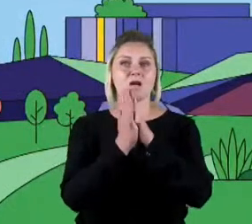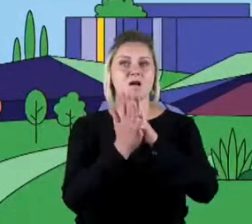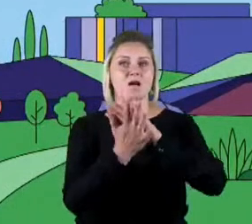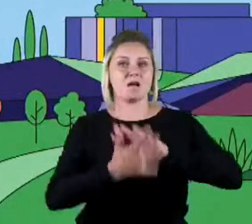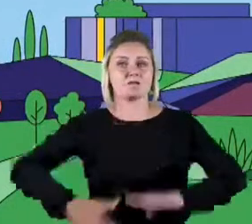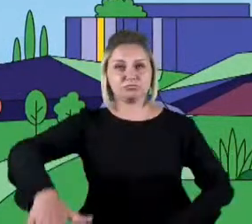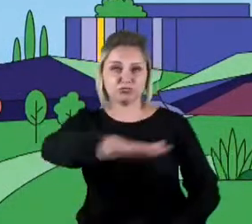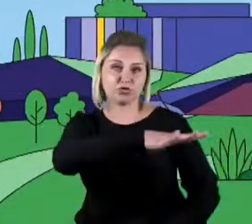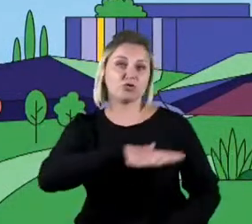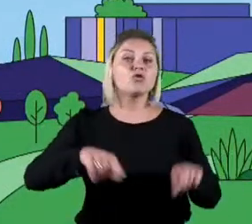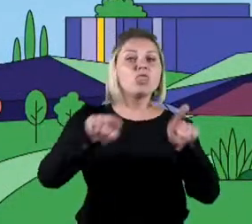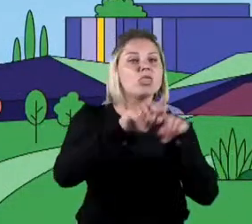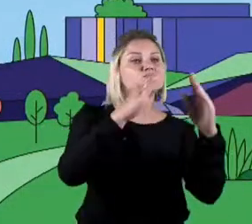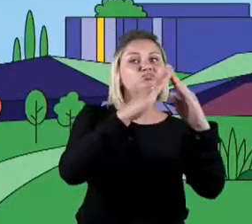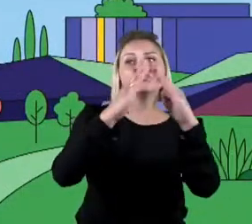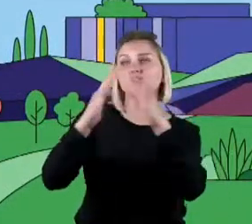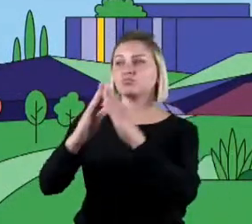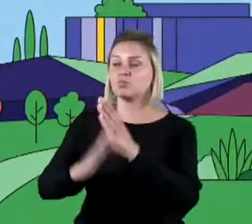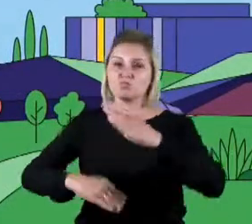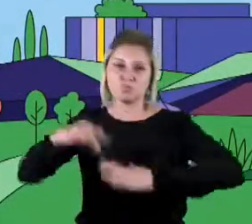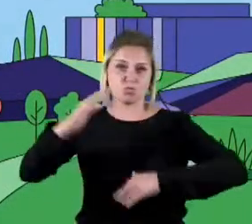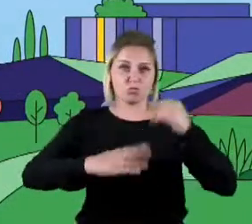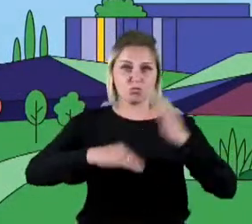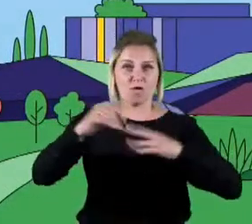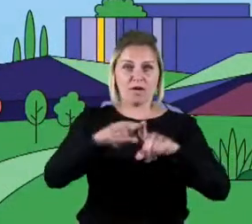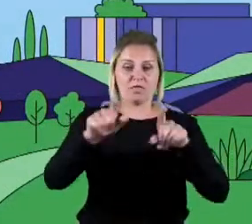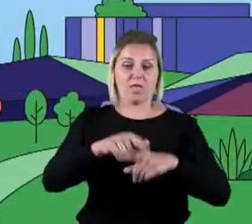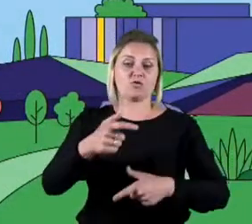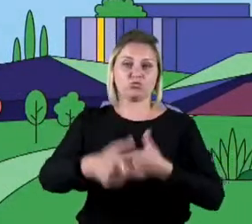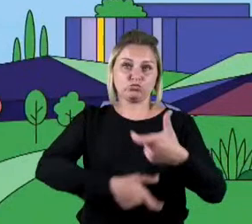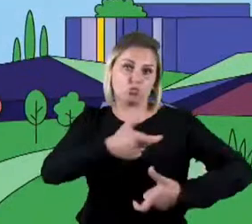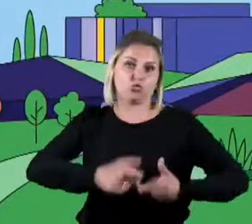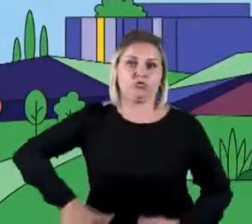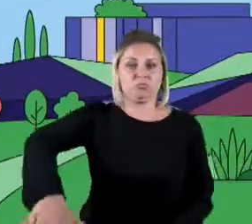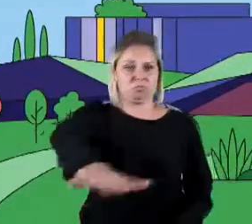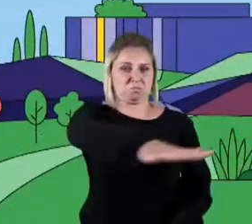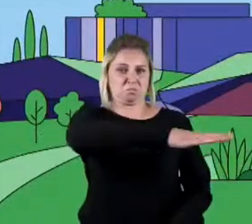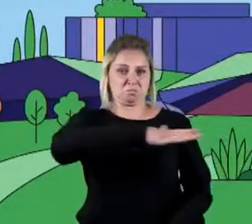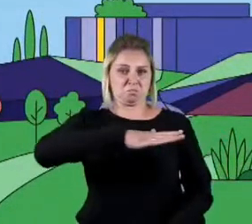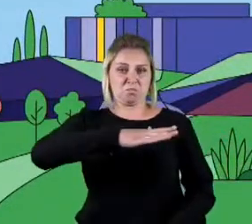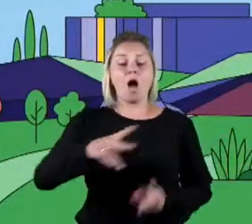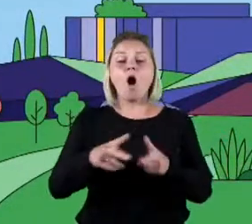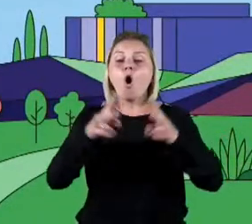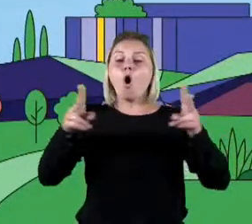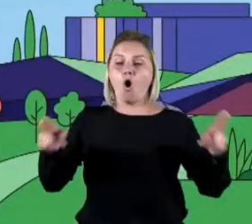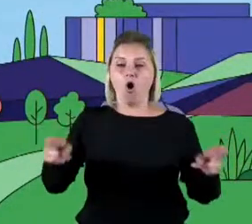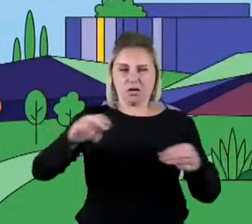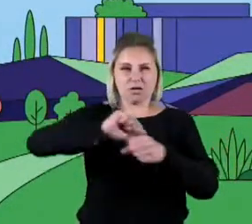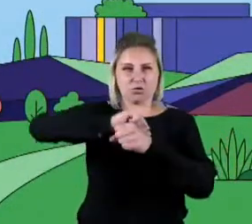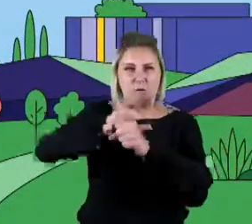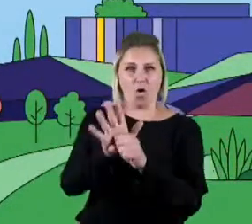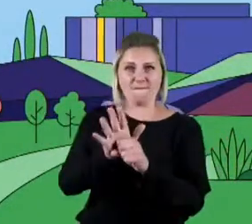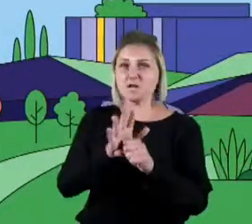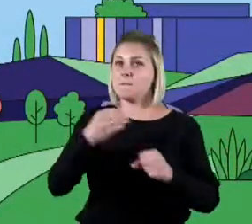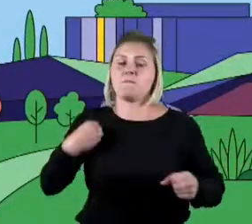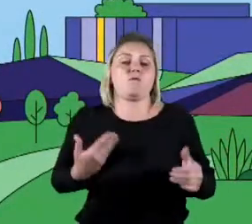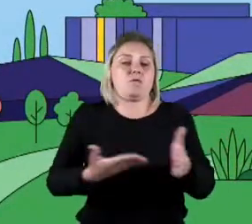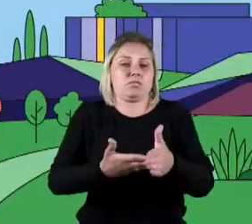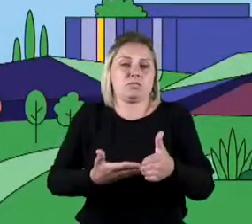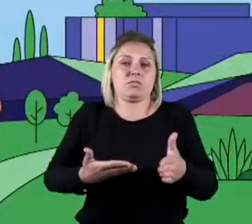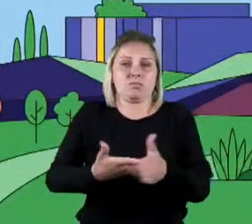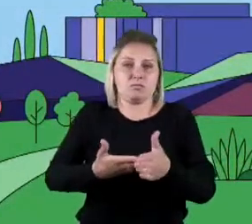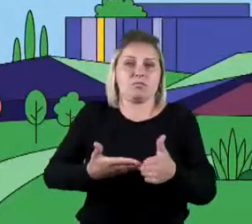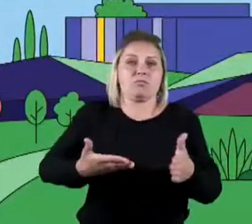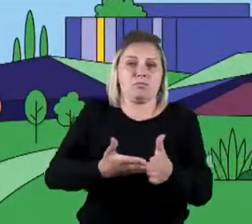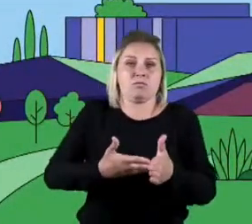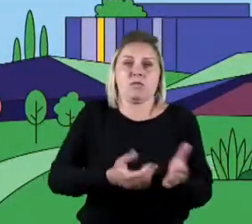users. During COVID, when movement control orders are in place, we found out that people living in crowded